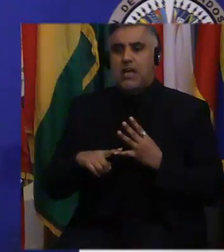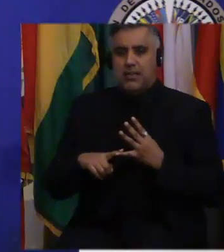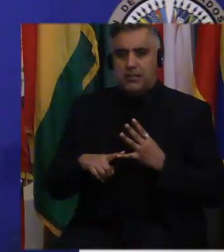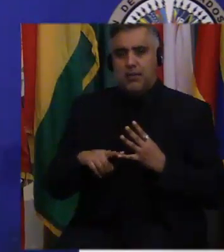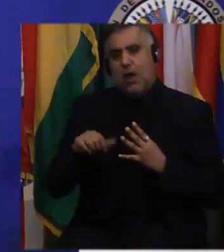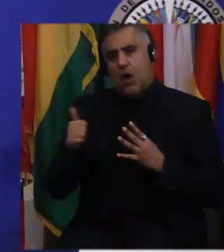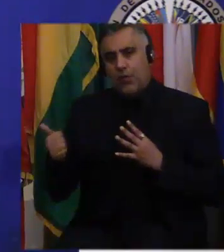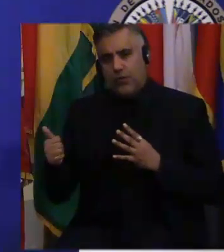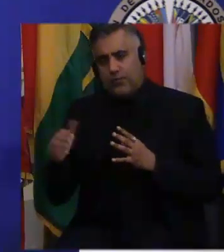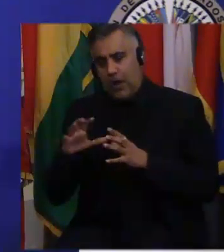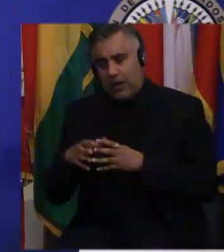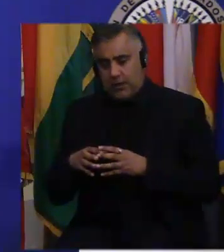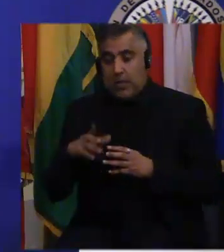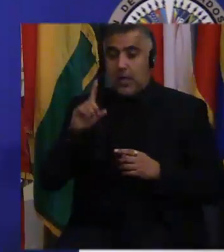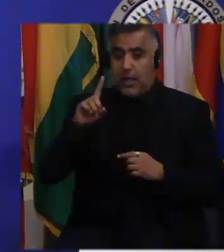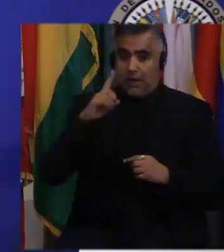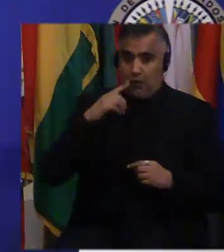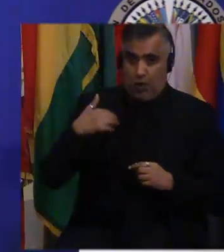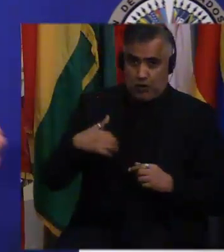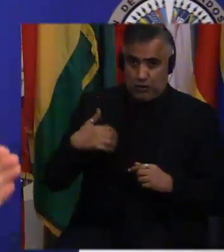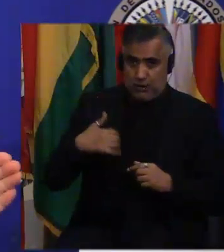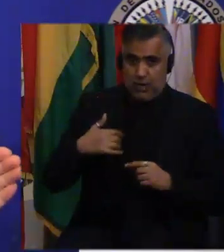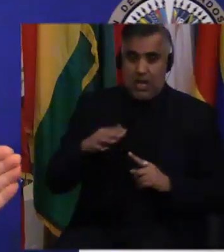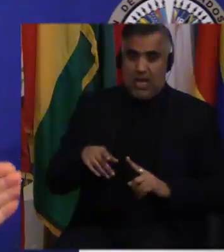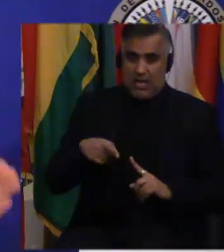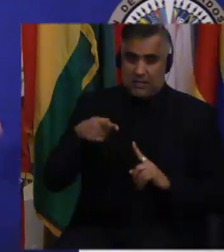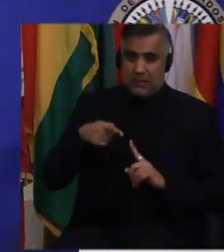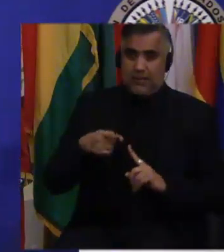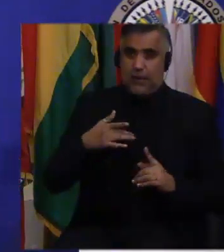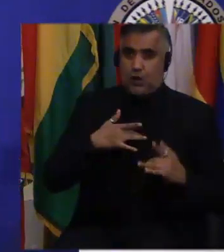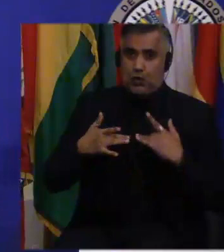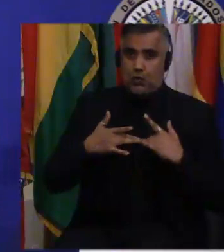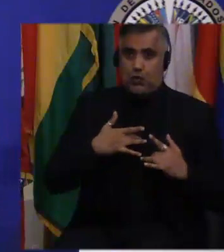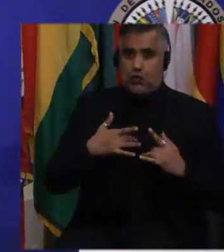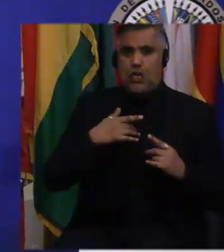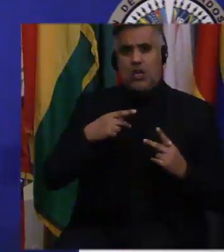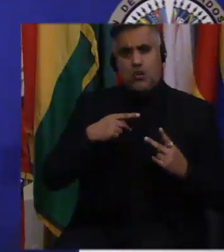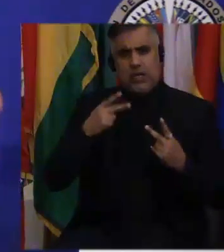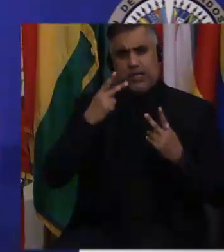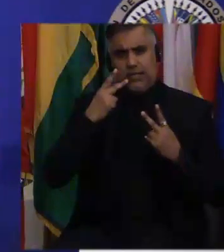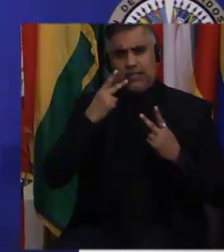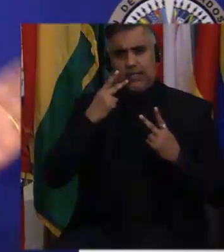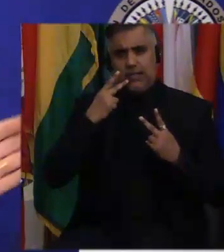treaty bodies. And for example, for Argentina, on specific concern, you can see